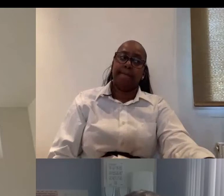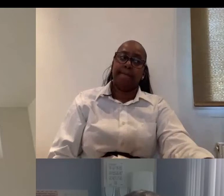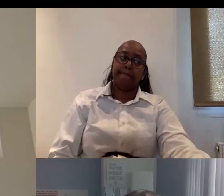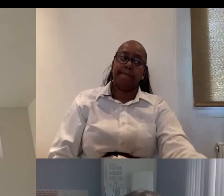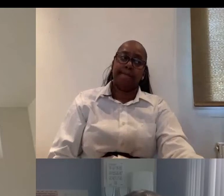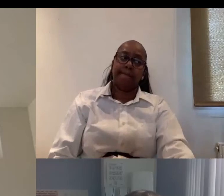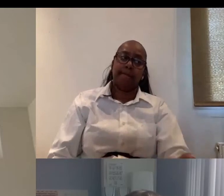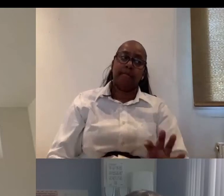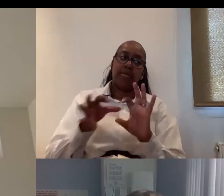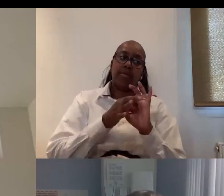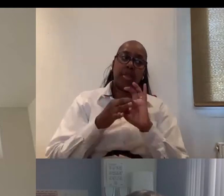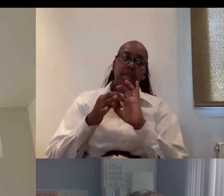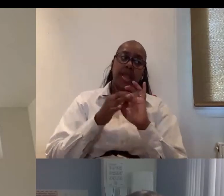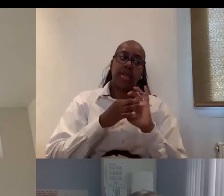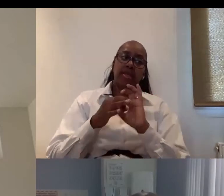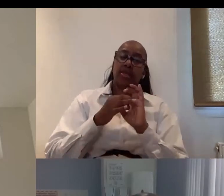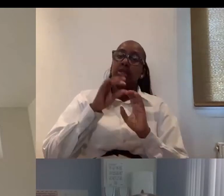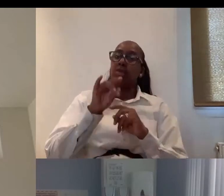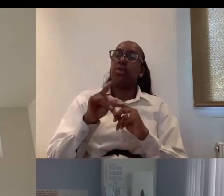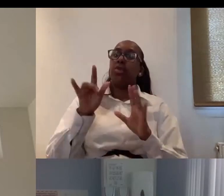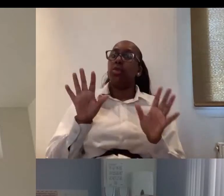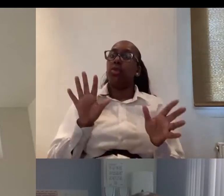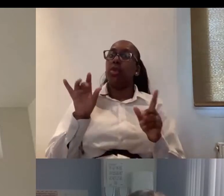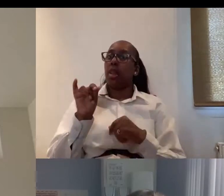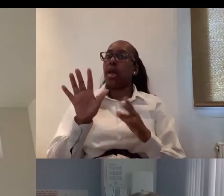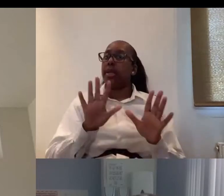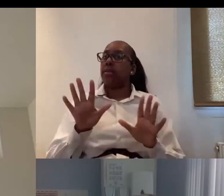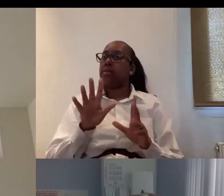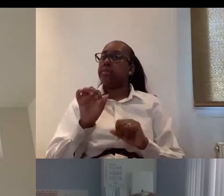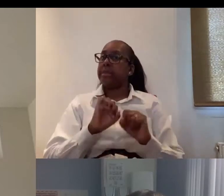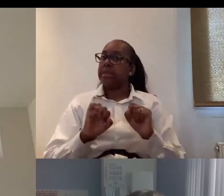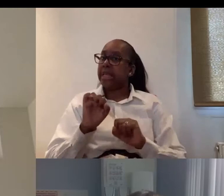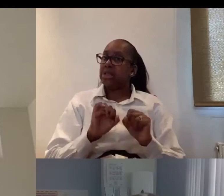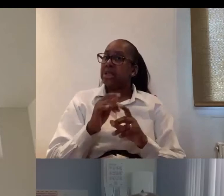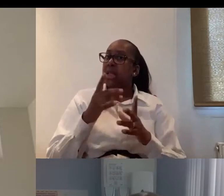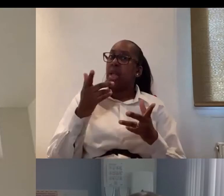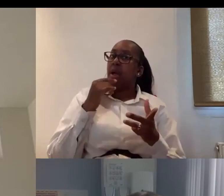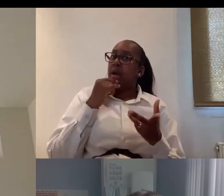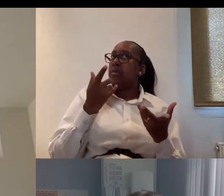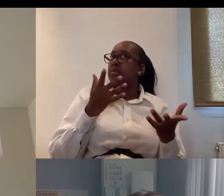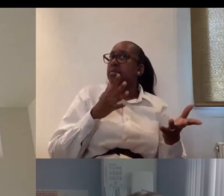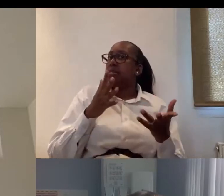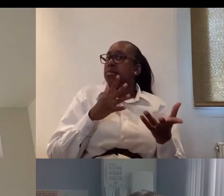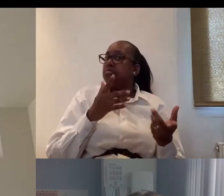In relation to contraceptive, is there any contraindications with the COVID vaccine?